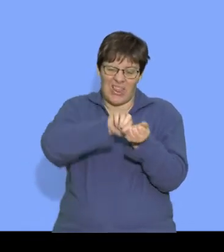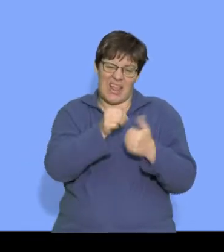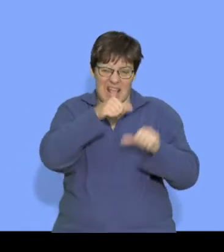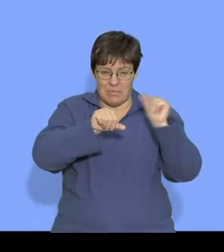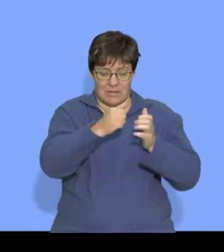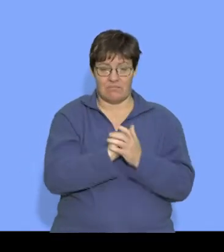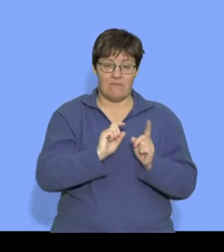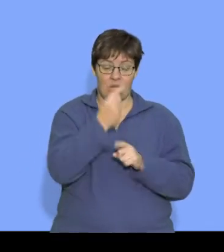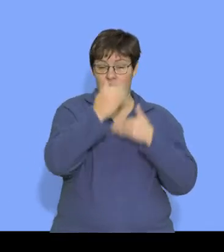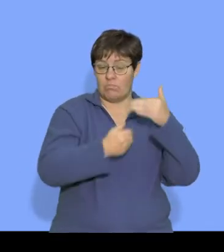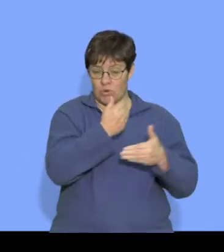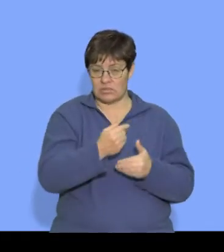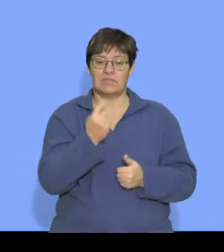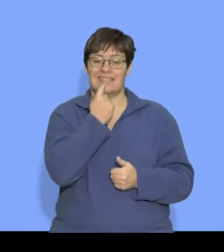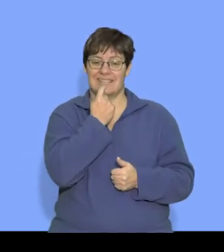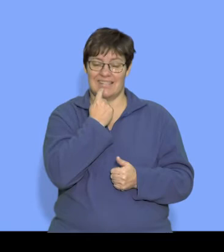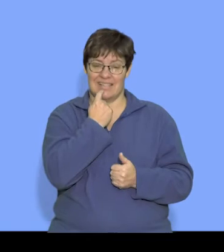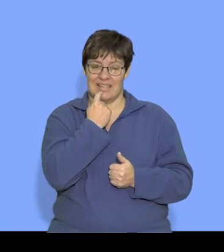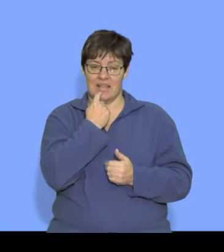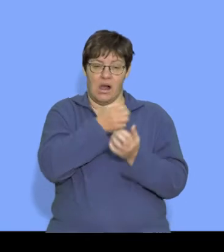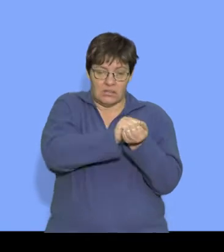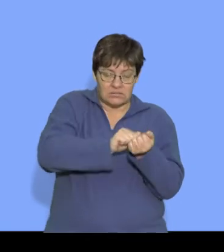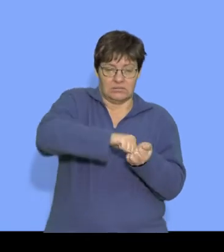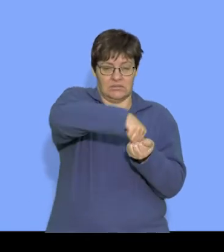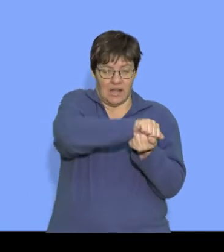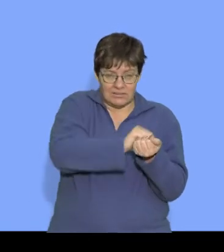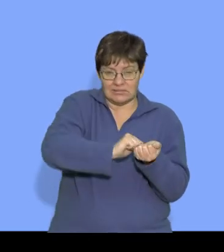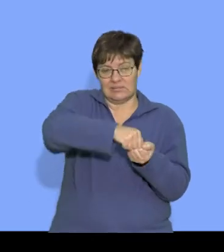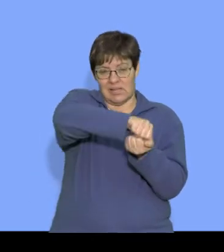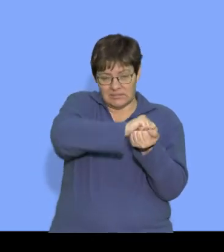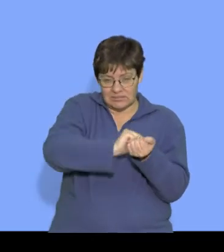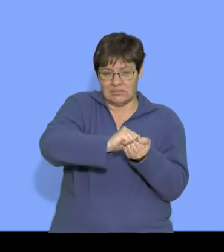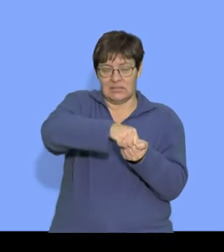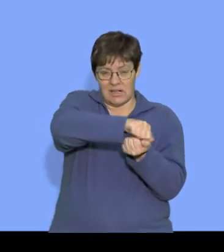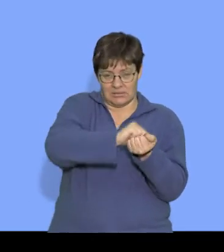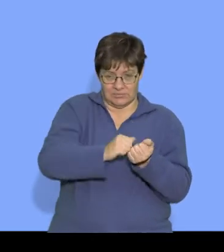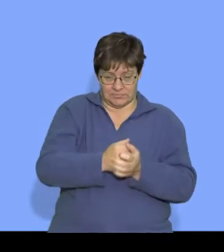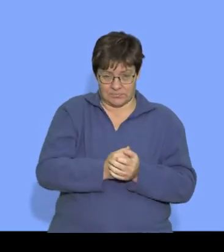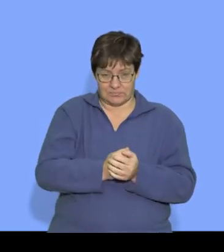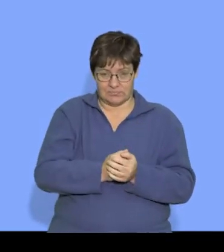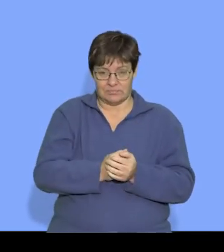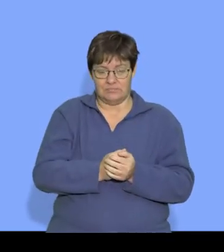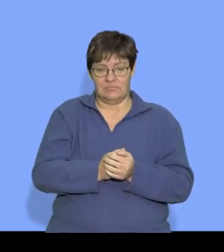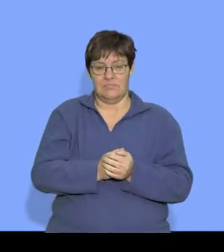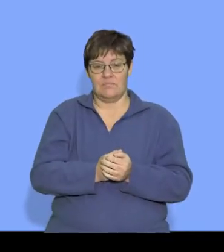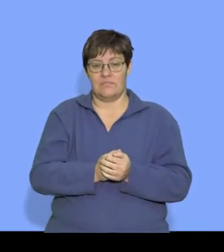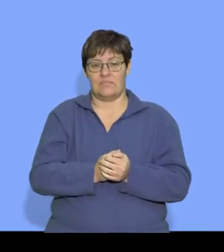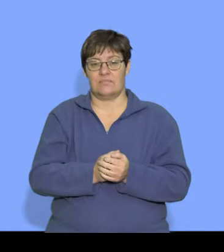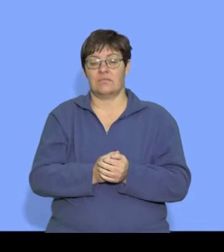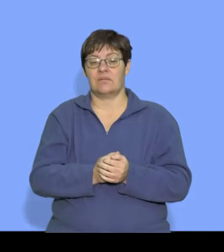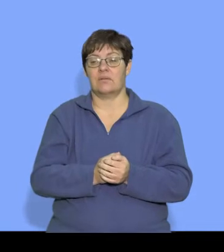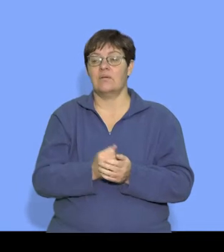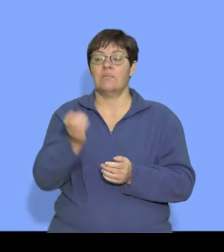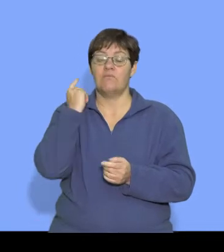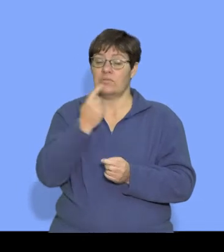intestine. So the first process of digestion starts off with a mechanical process which we refer to as